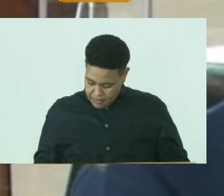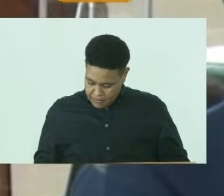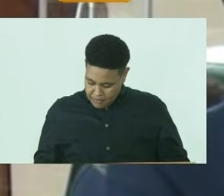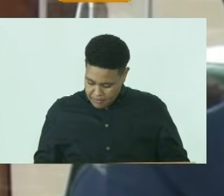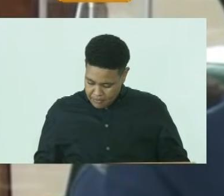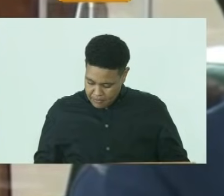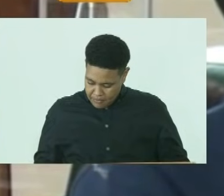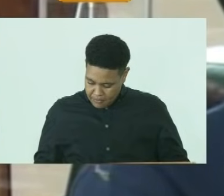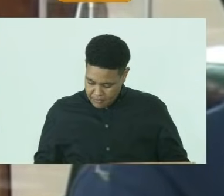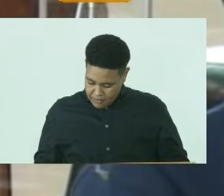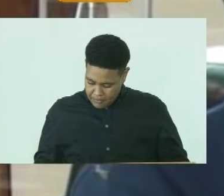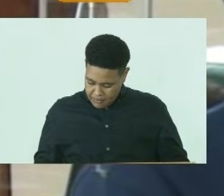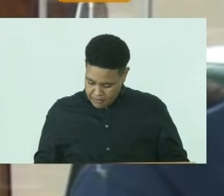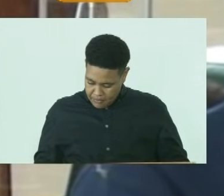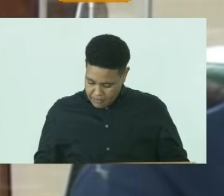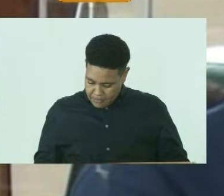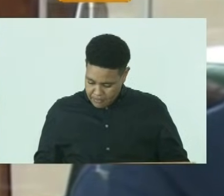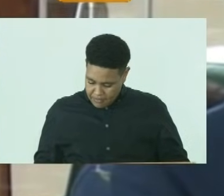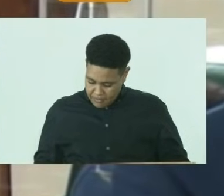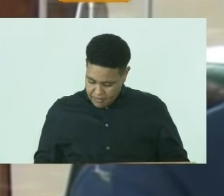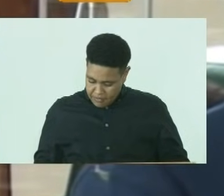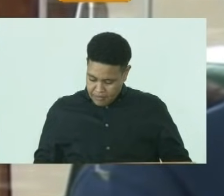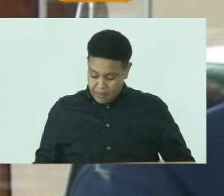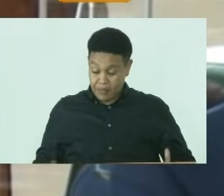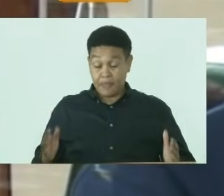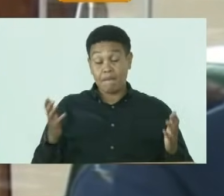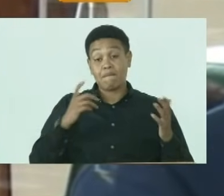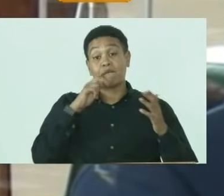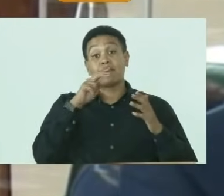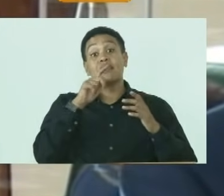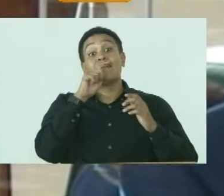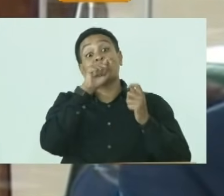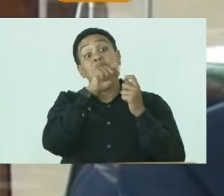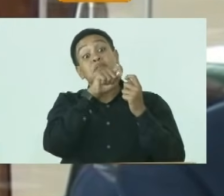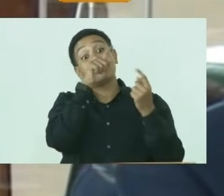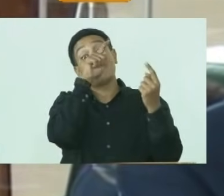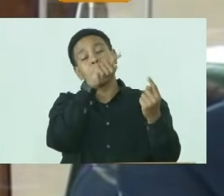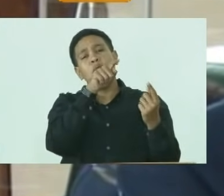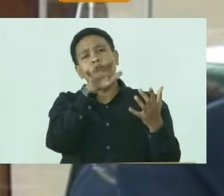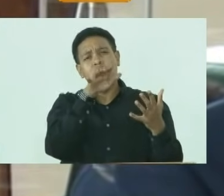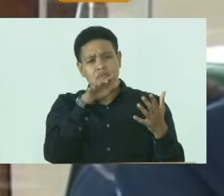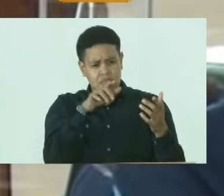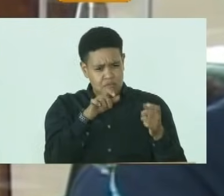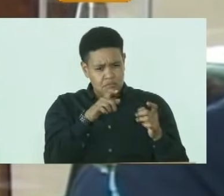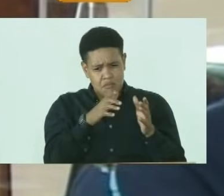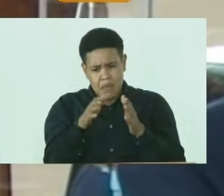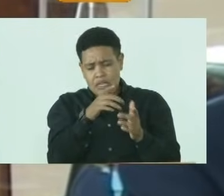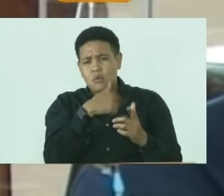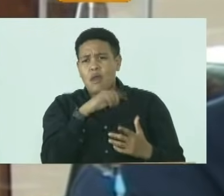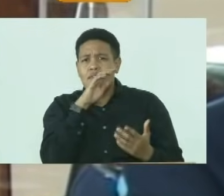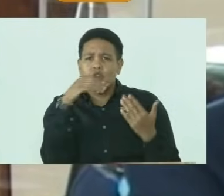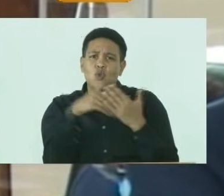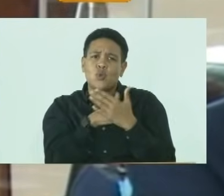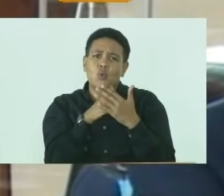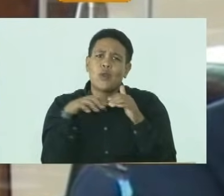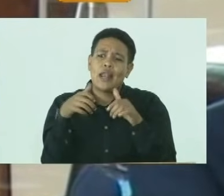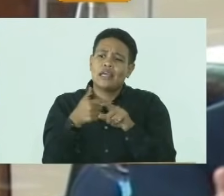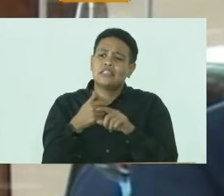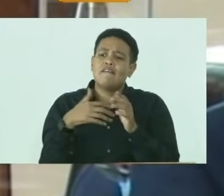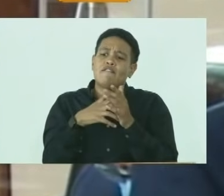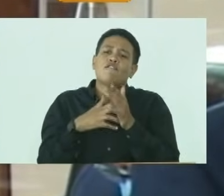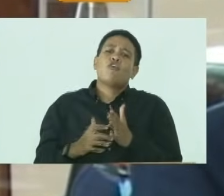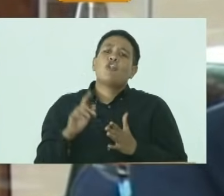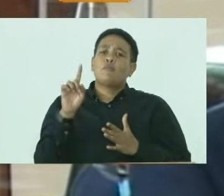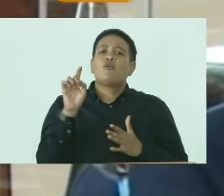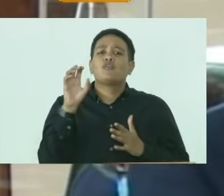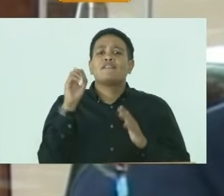electronic application mechanism, which had a particular purpose because we had a new class of vulnerable, 150,000 people who